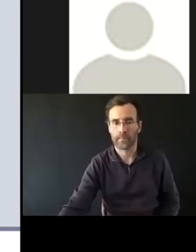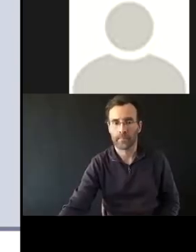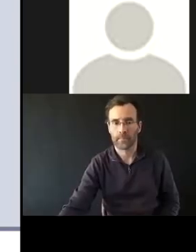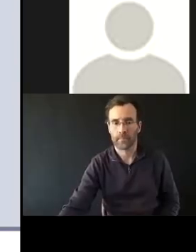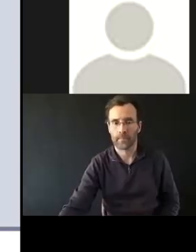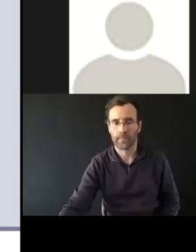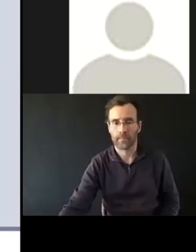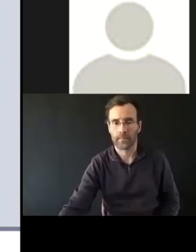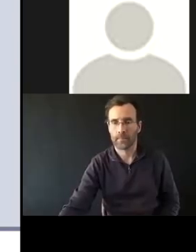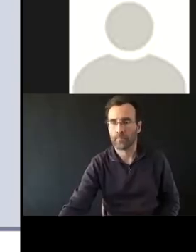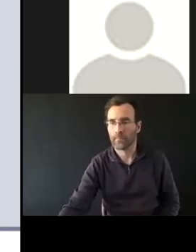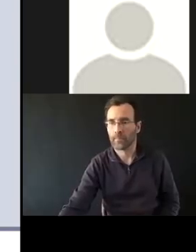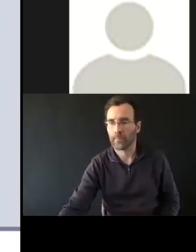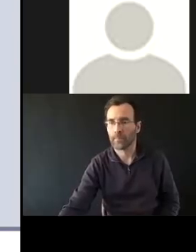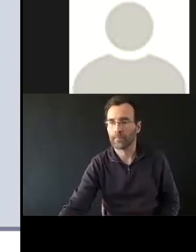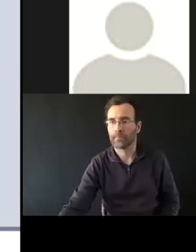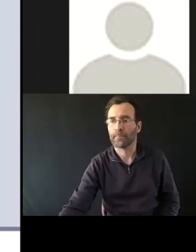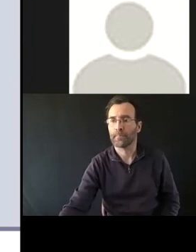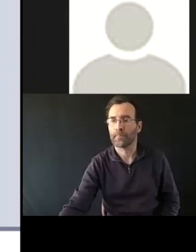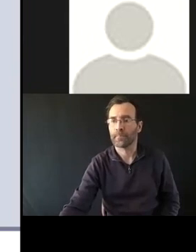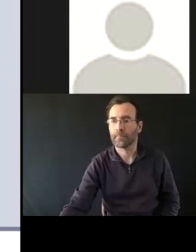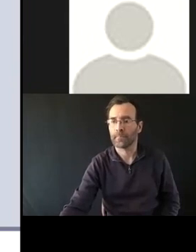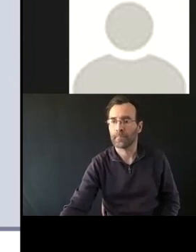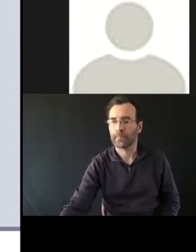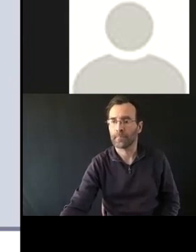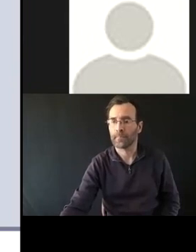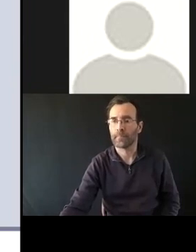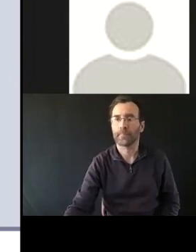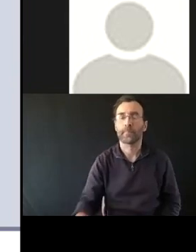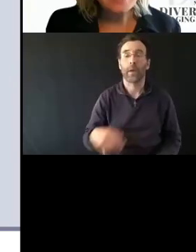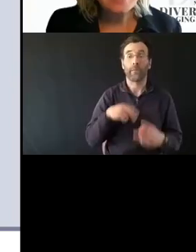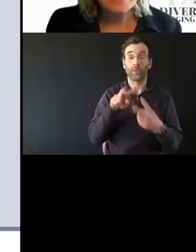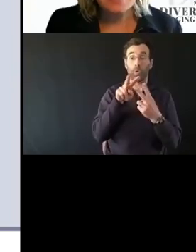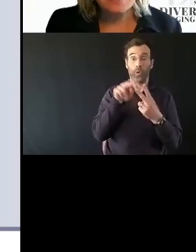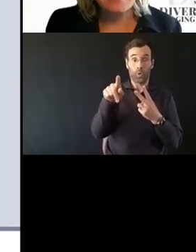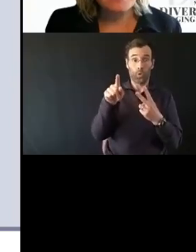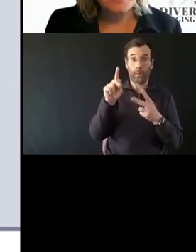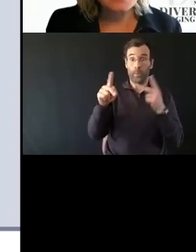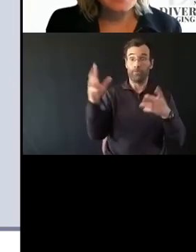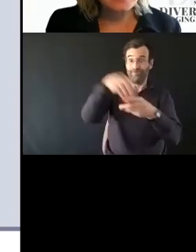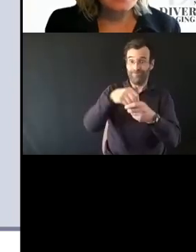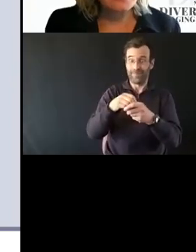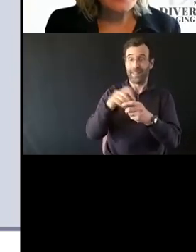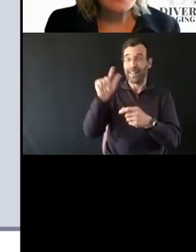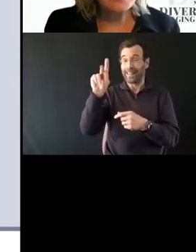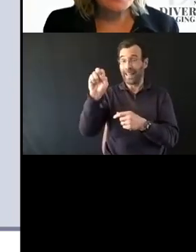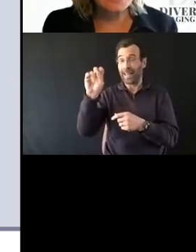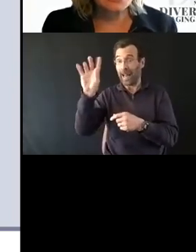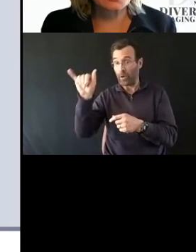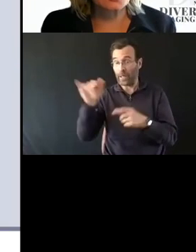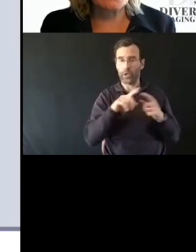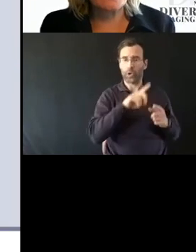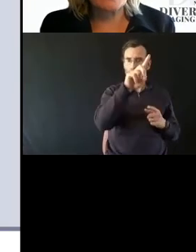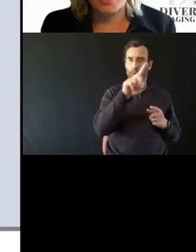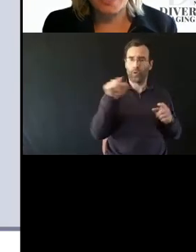currently have 2 communities who have officially entered the Age-Friendly Network. These include Lake County, as well as Duluth, with